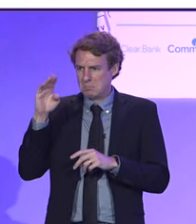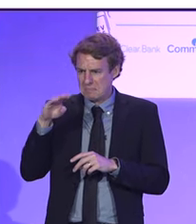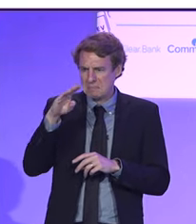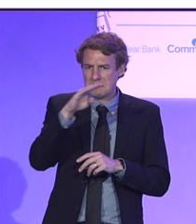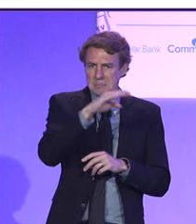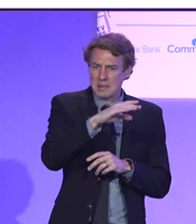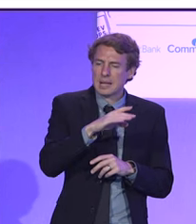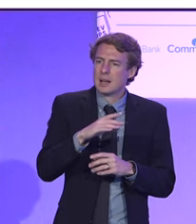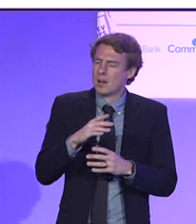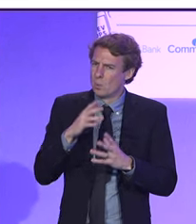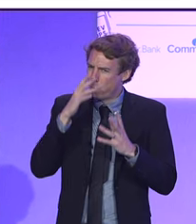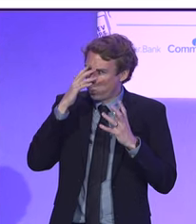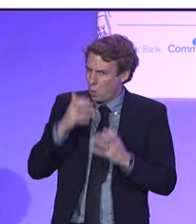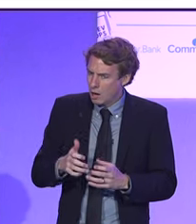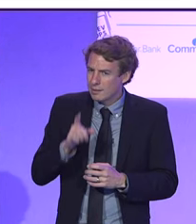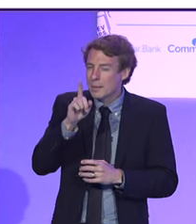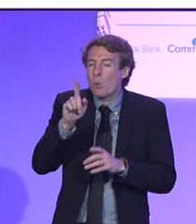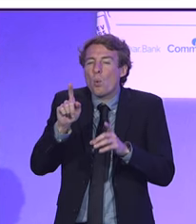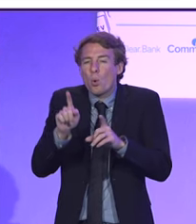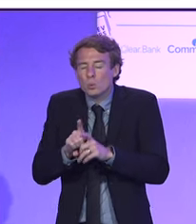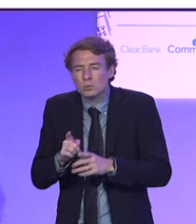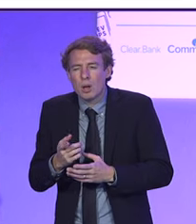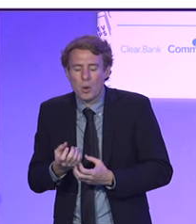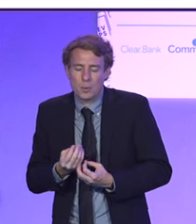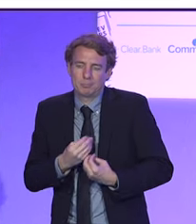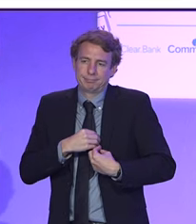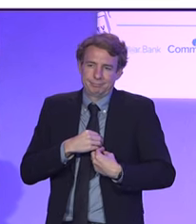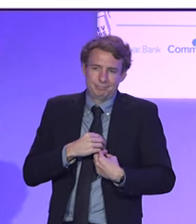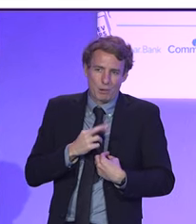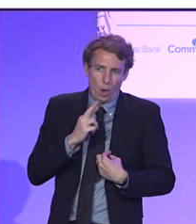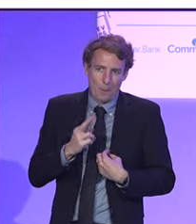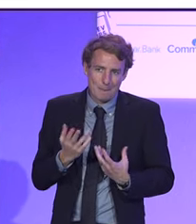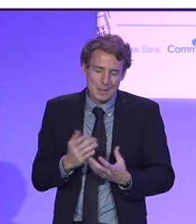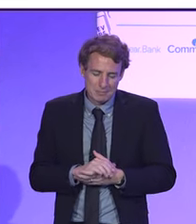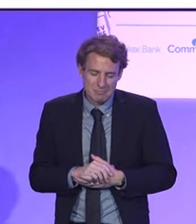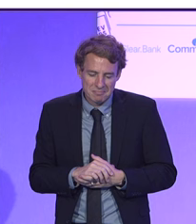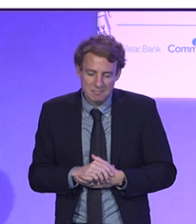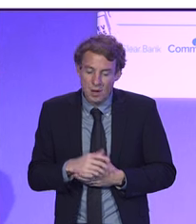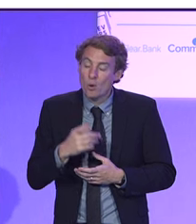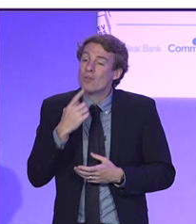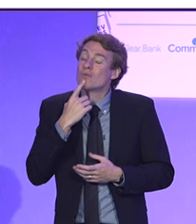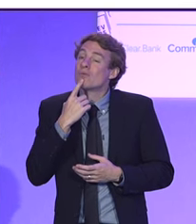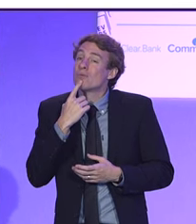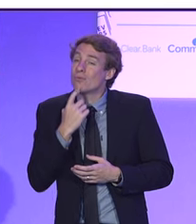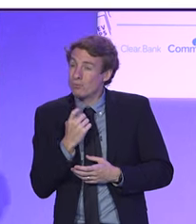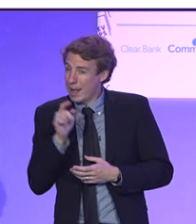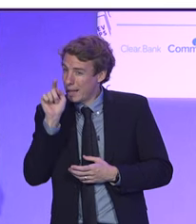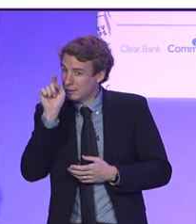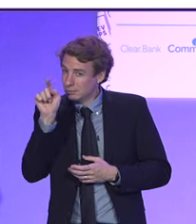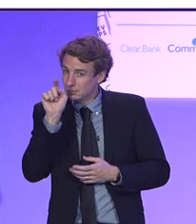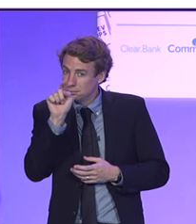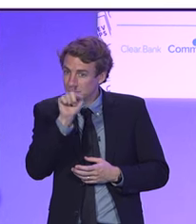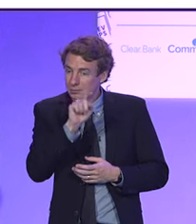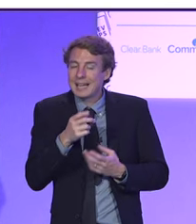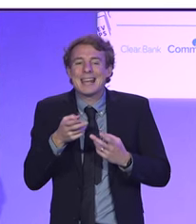giving hope at the same time. If you see the dotted line with the red dots, this is basically, if we continue business